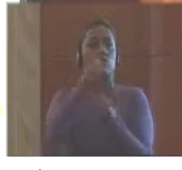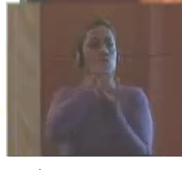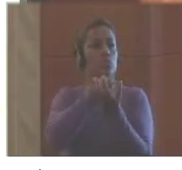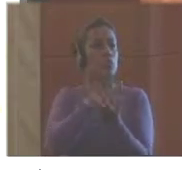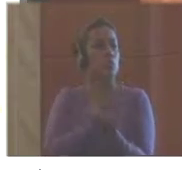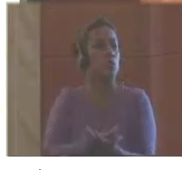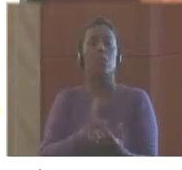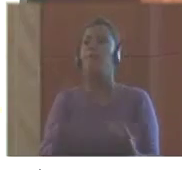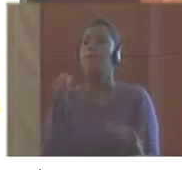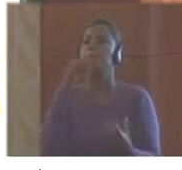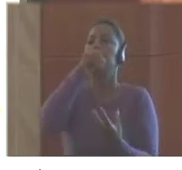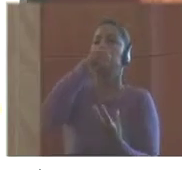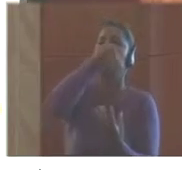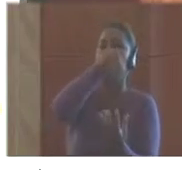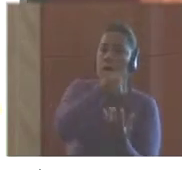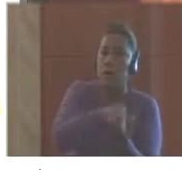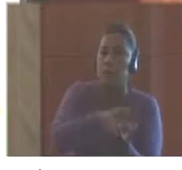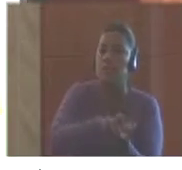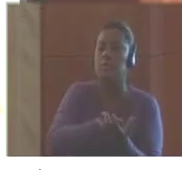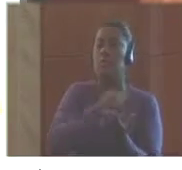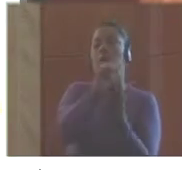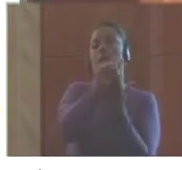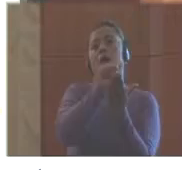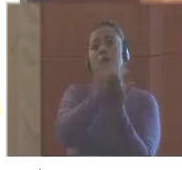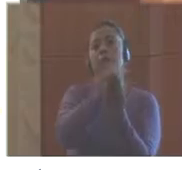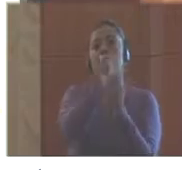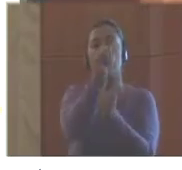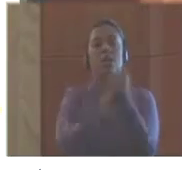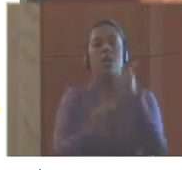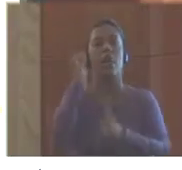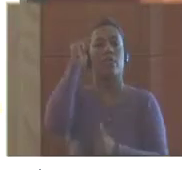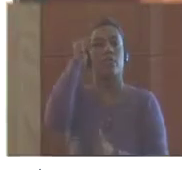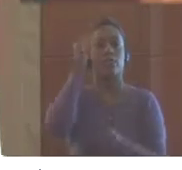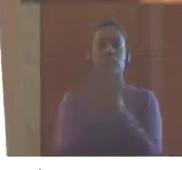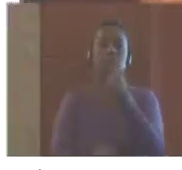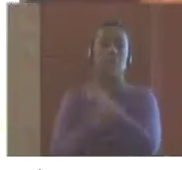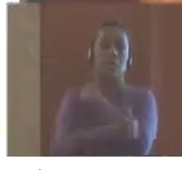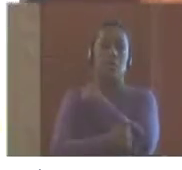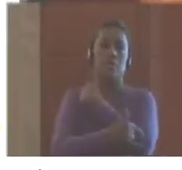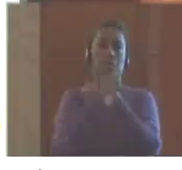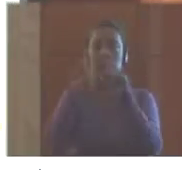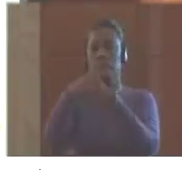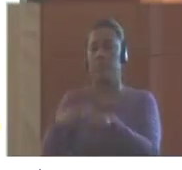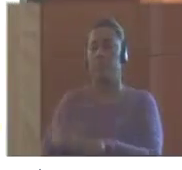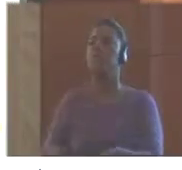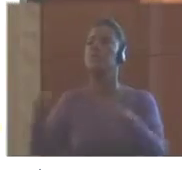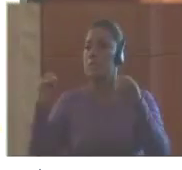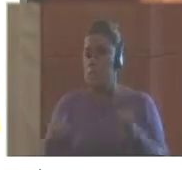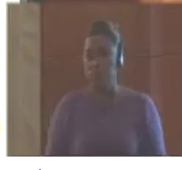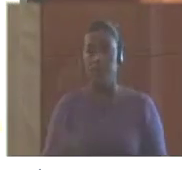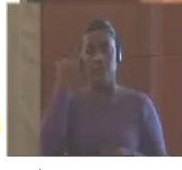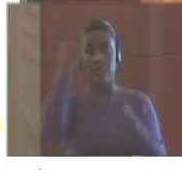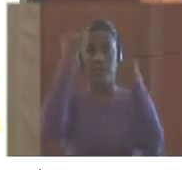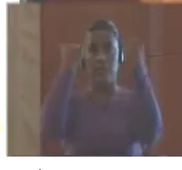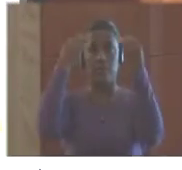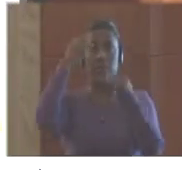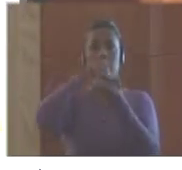issue, is the inclusion of this in the government's agendas, in these